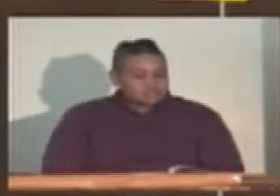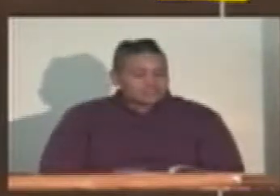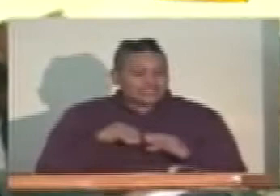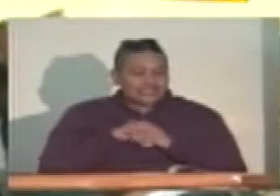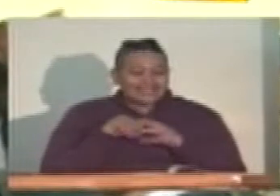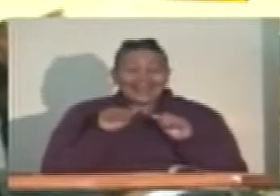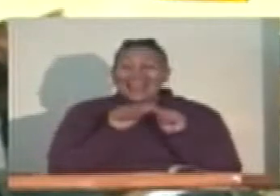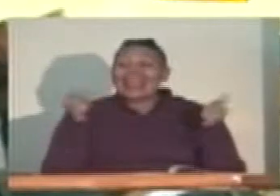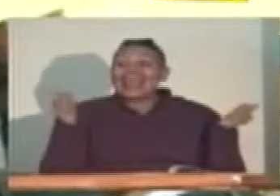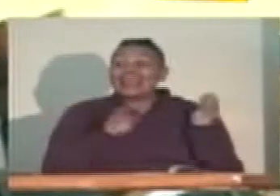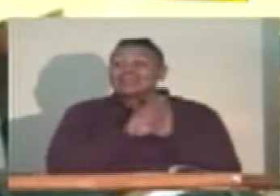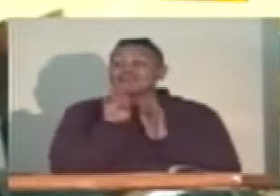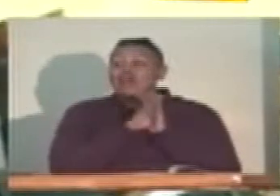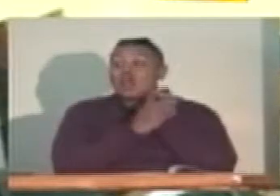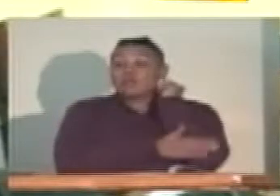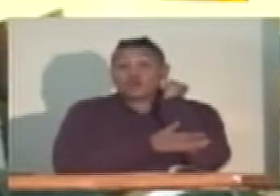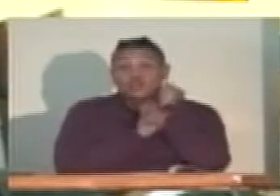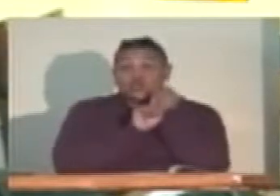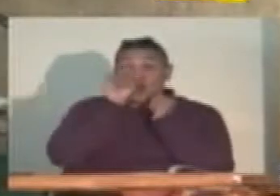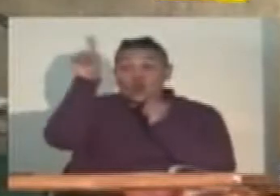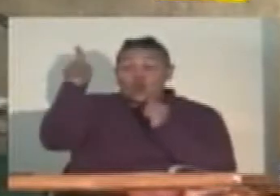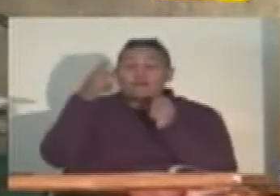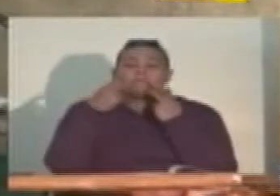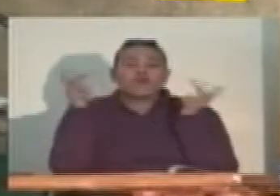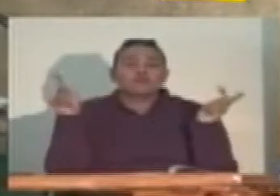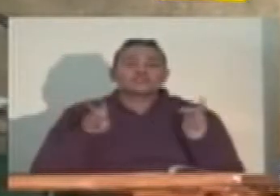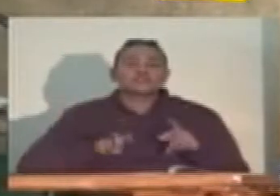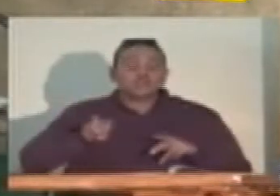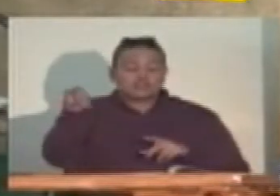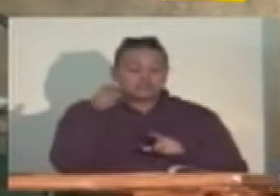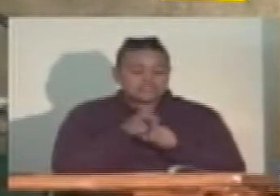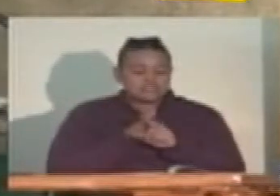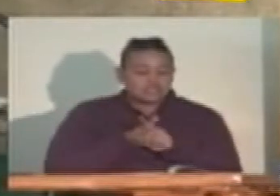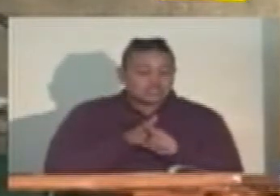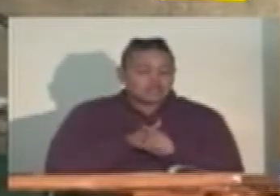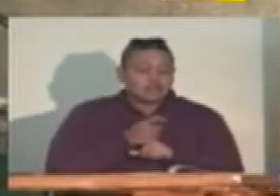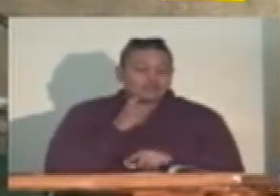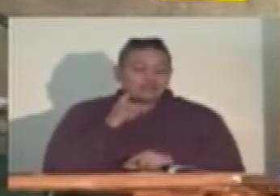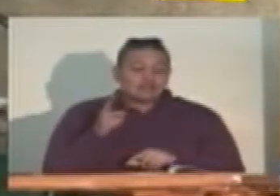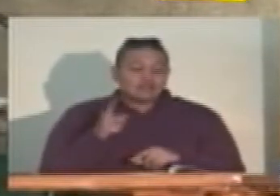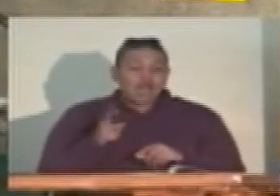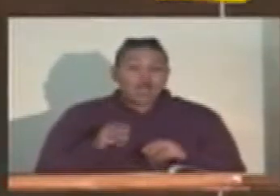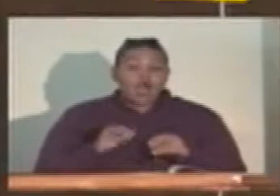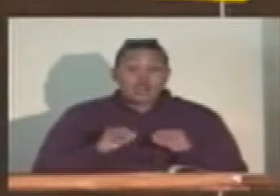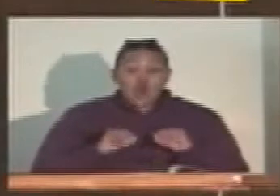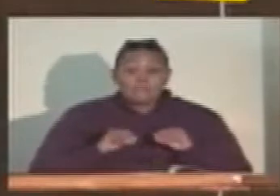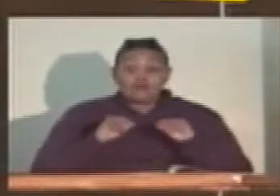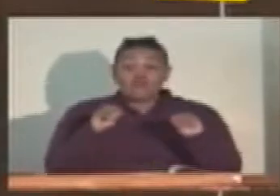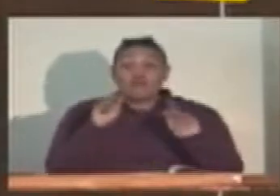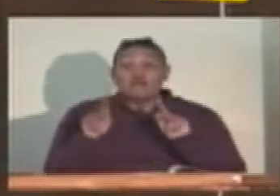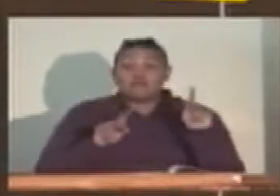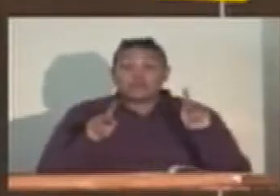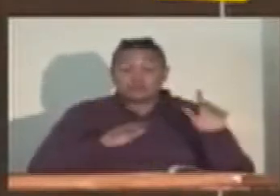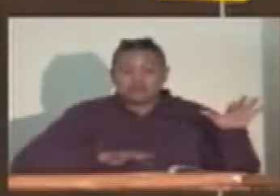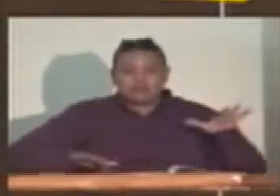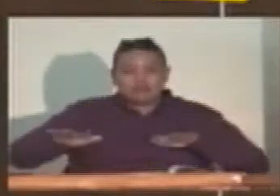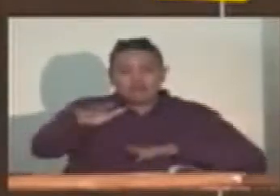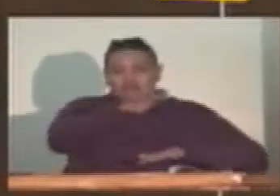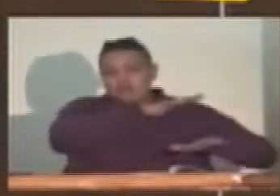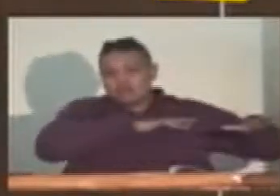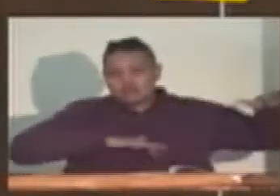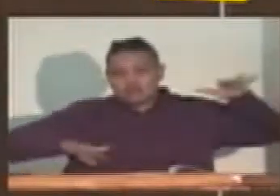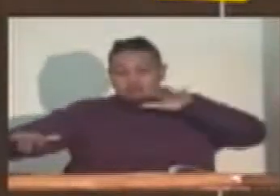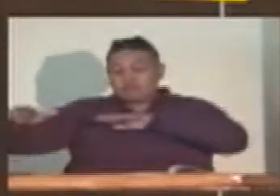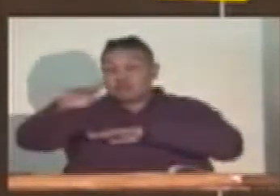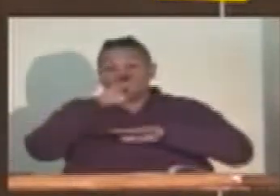country that you go to, public transportation and the mass movement of people is central